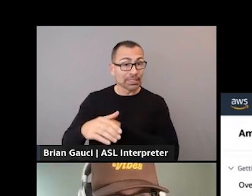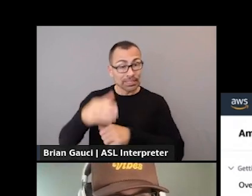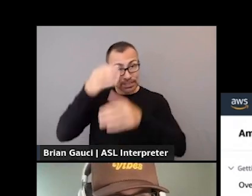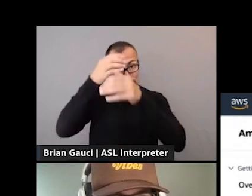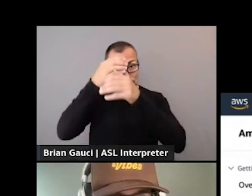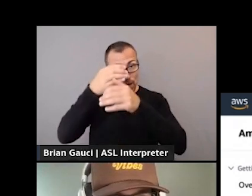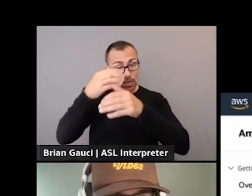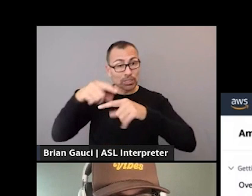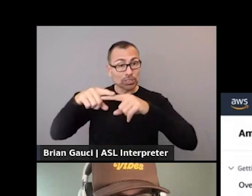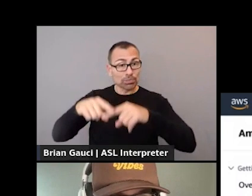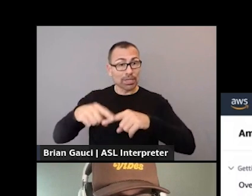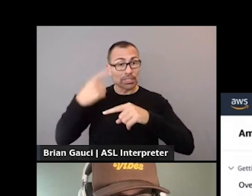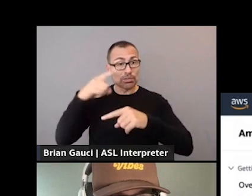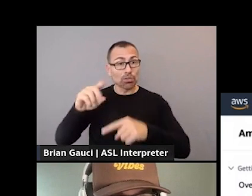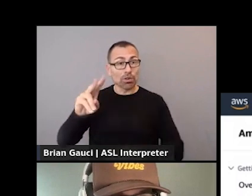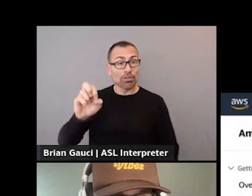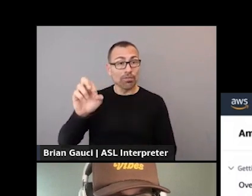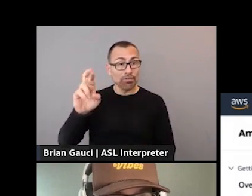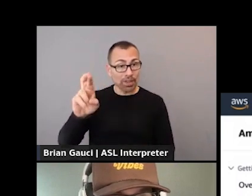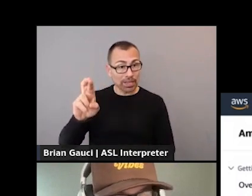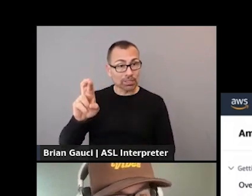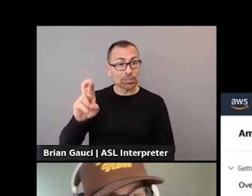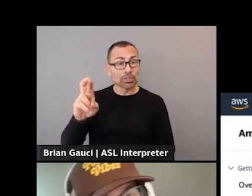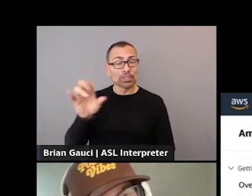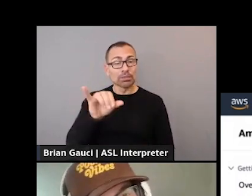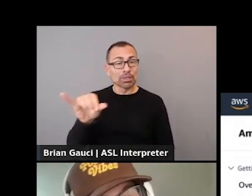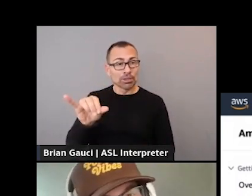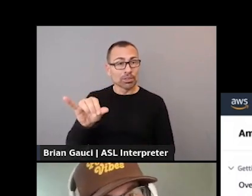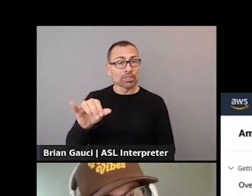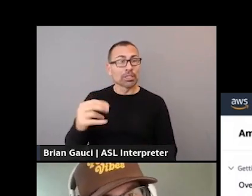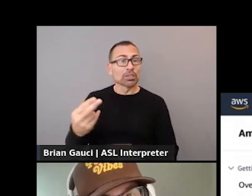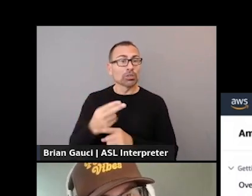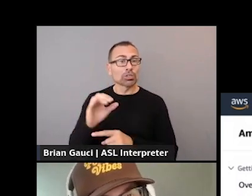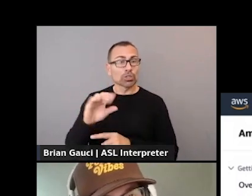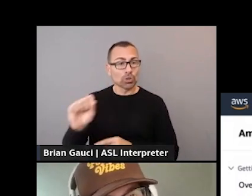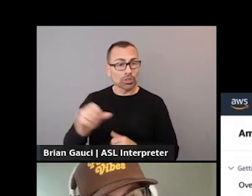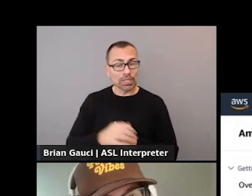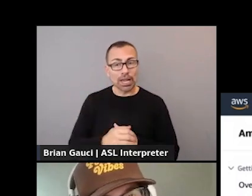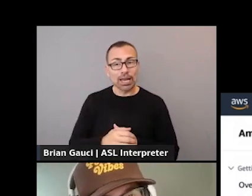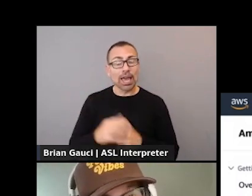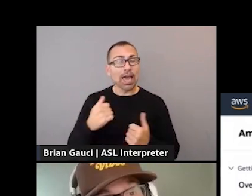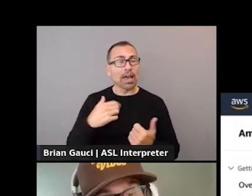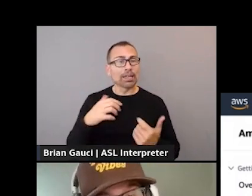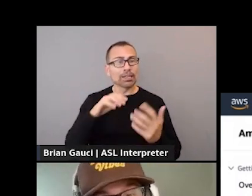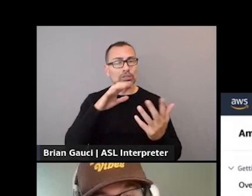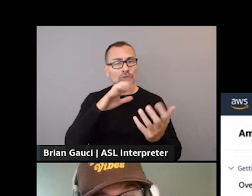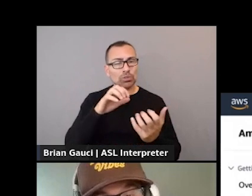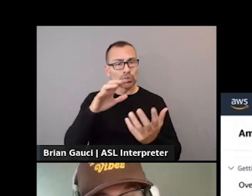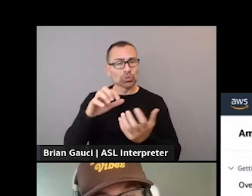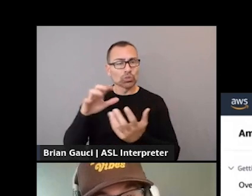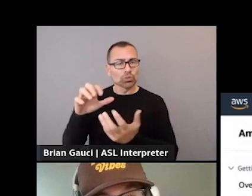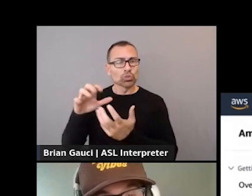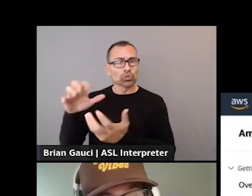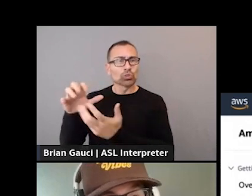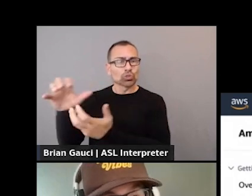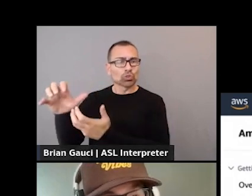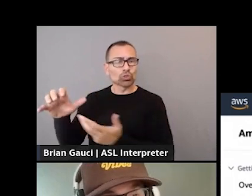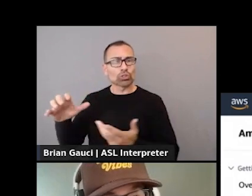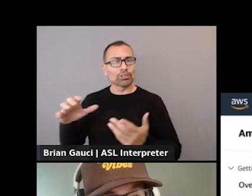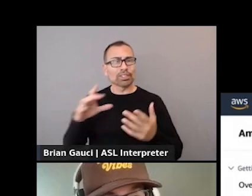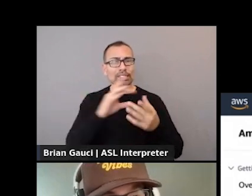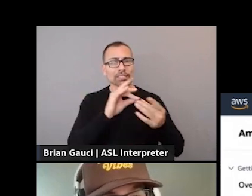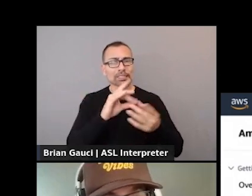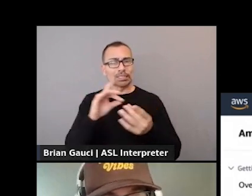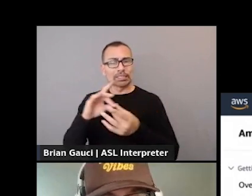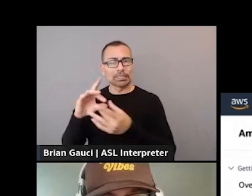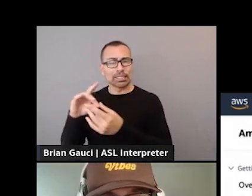similarity search using cosine, and it's retrieving the top 10 chunks of text where it'll match.